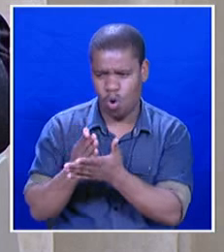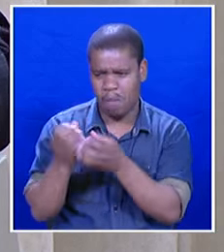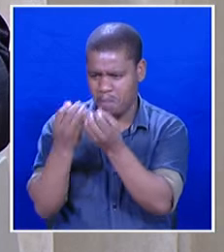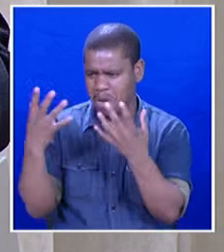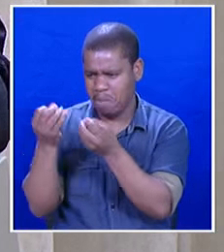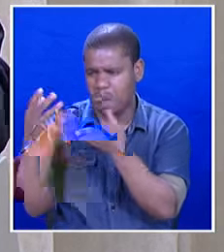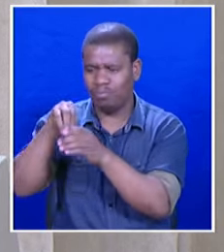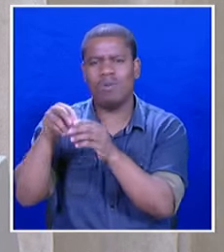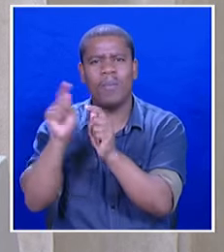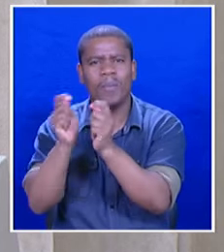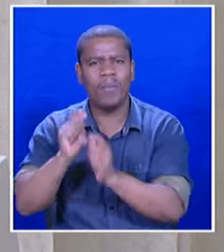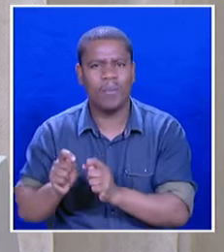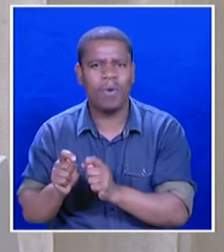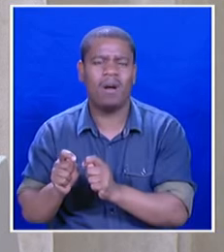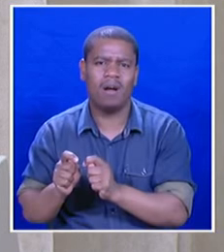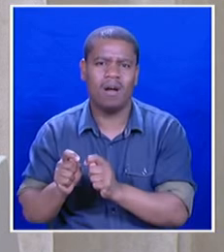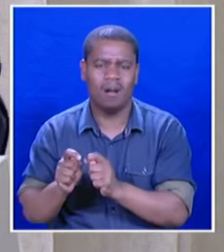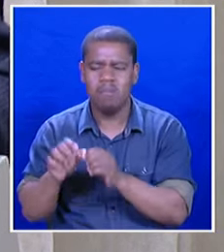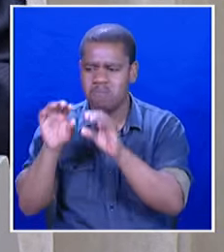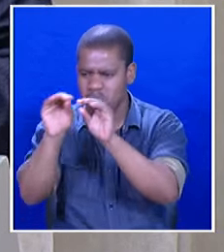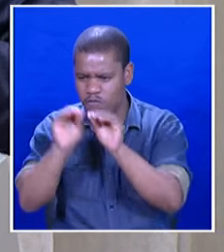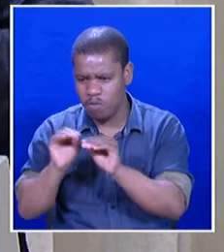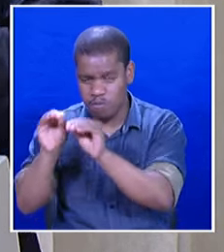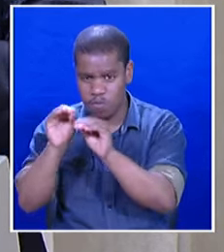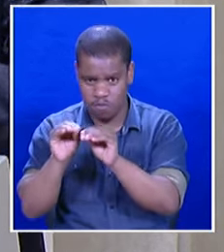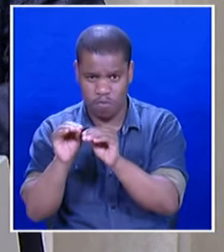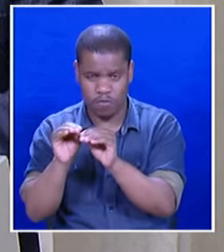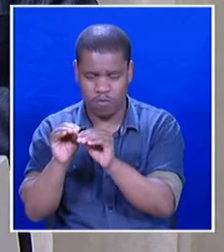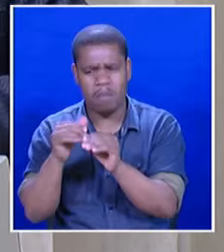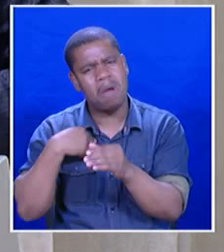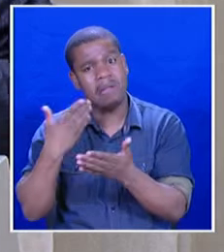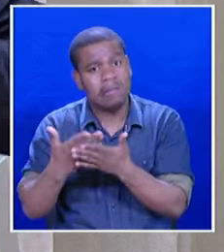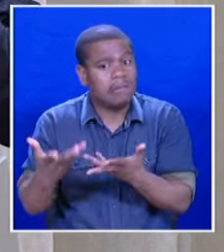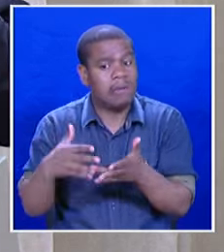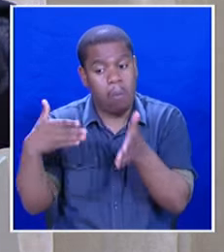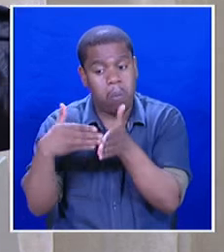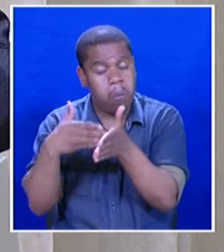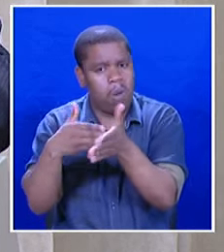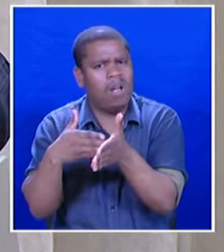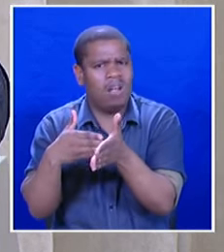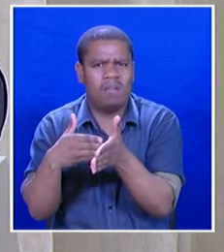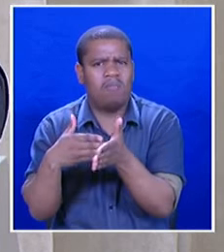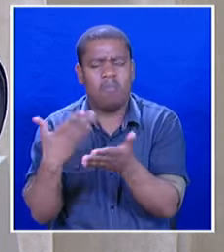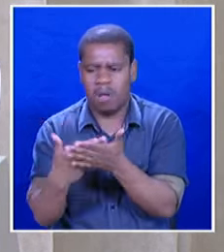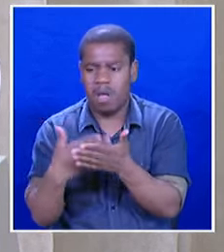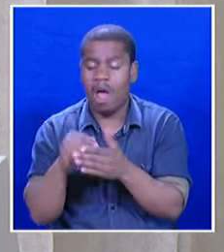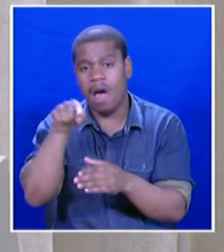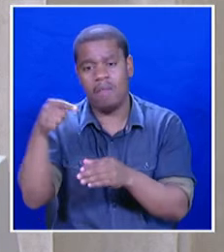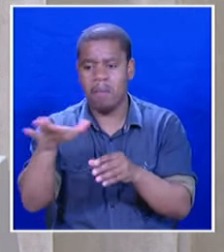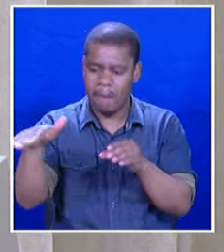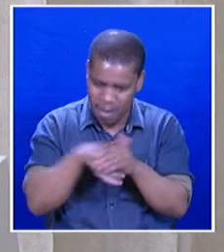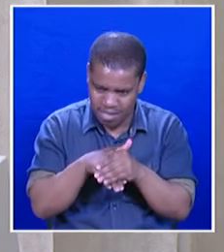I think, that you will find that those who have participated before do come back